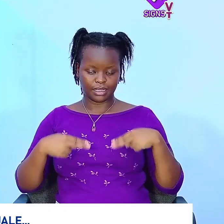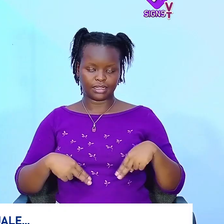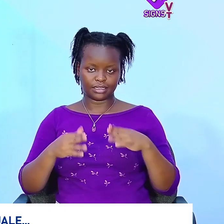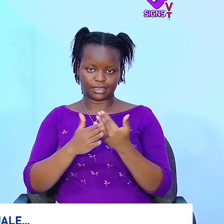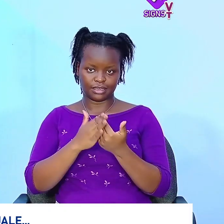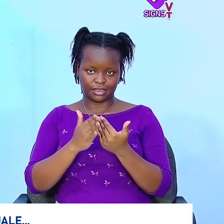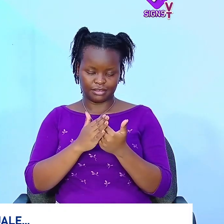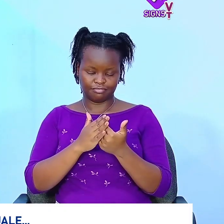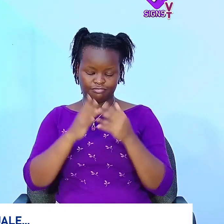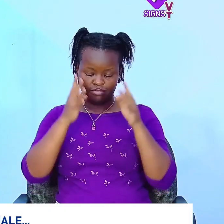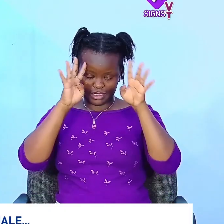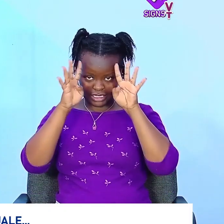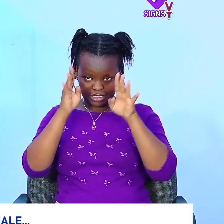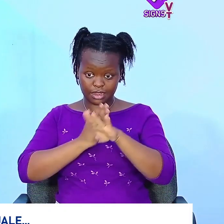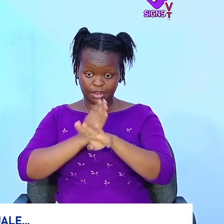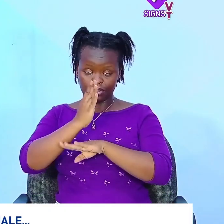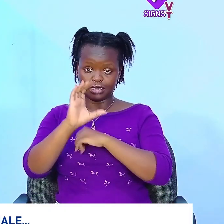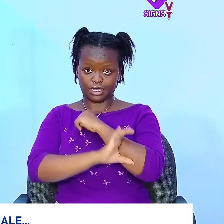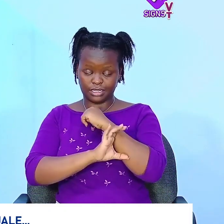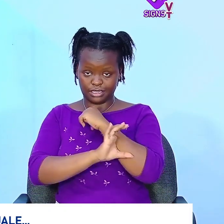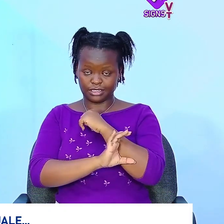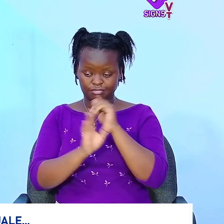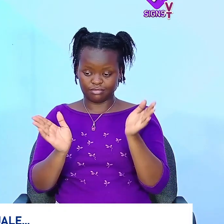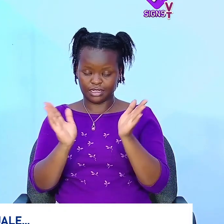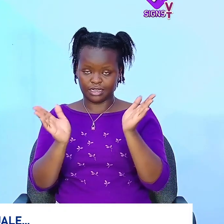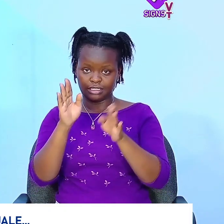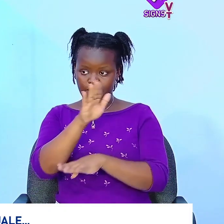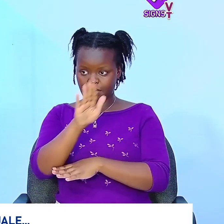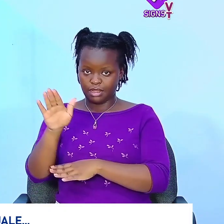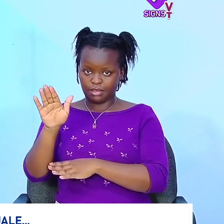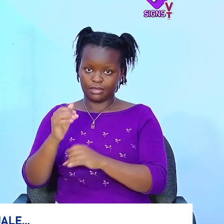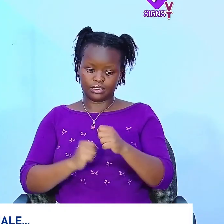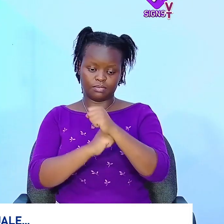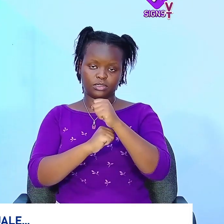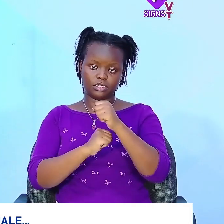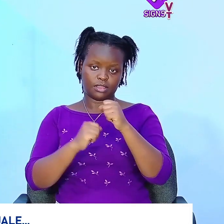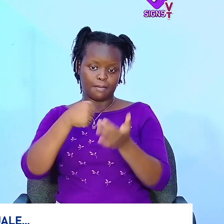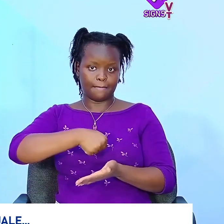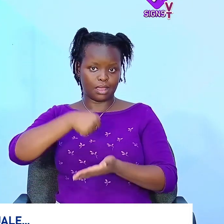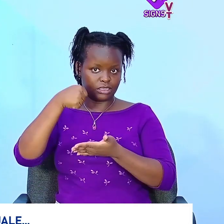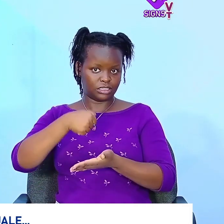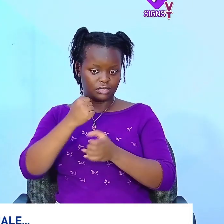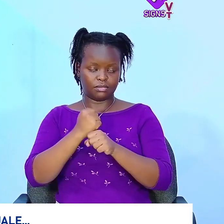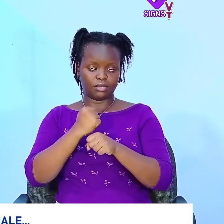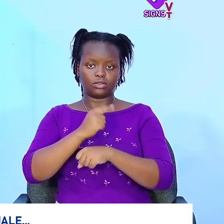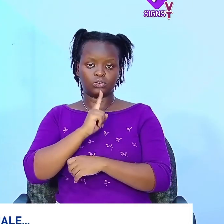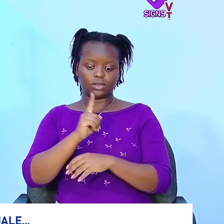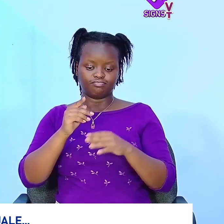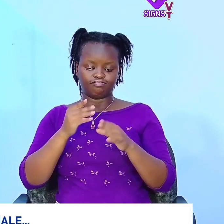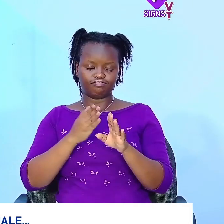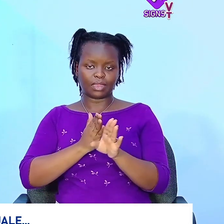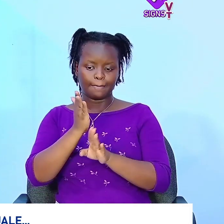the country. He urged the parliament to support the budget to ensure that essential